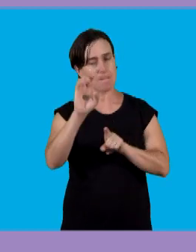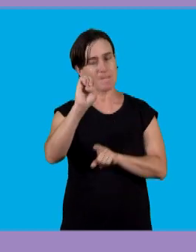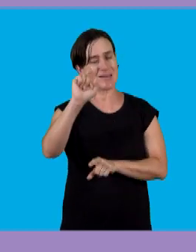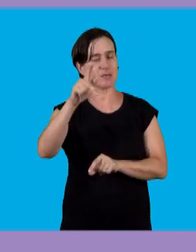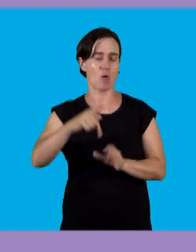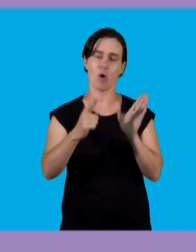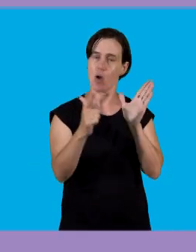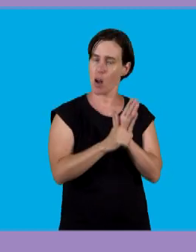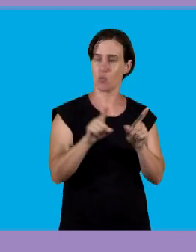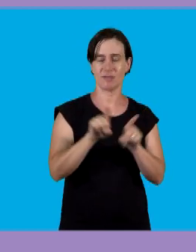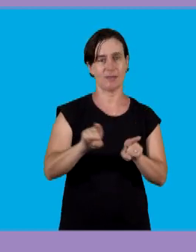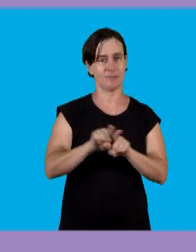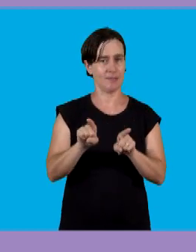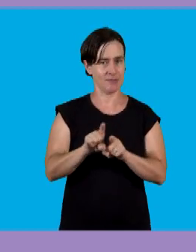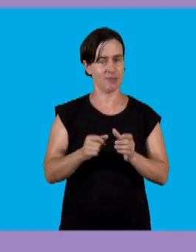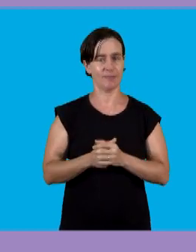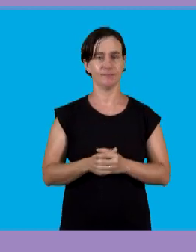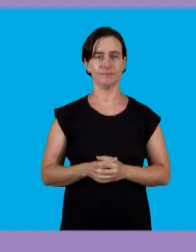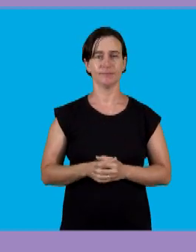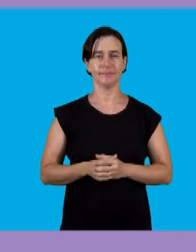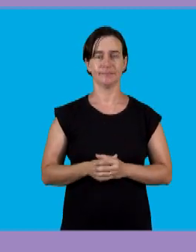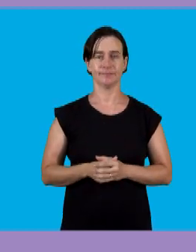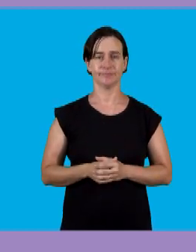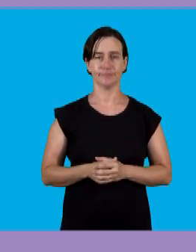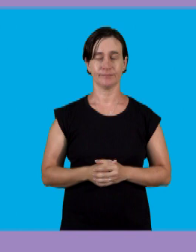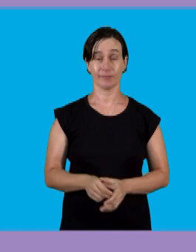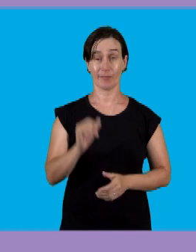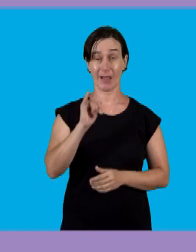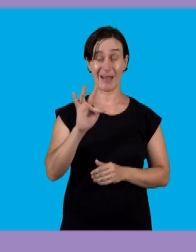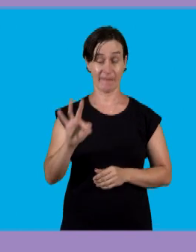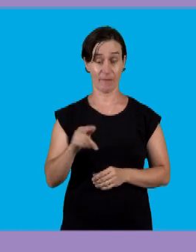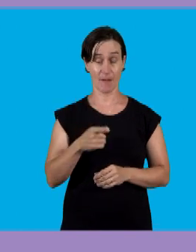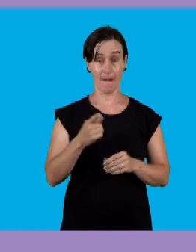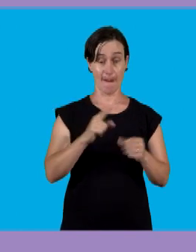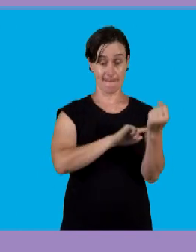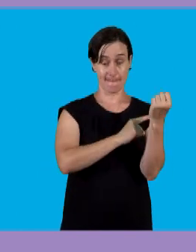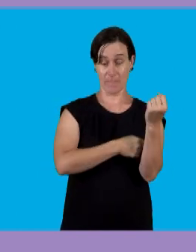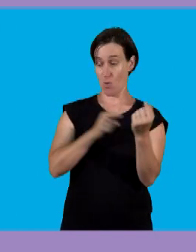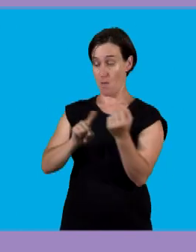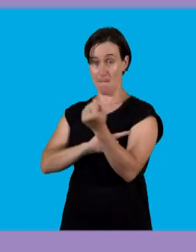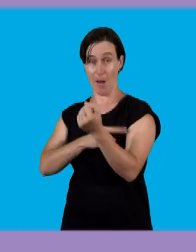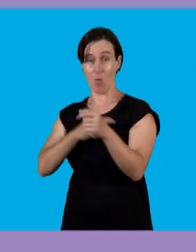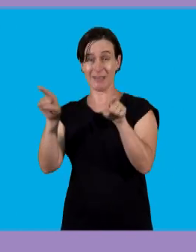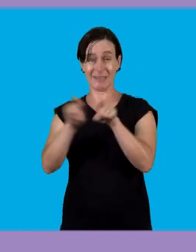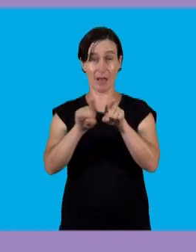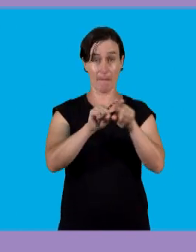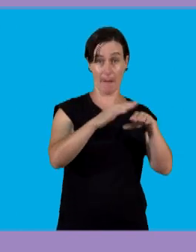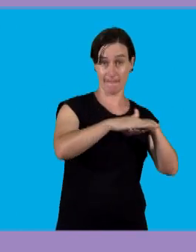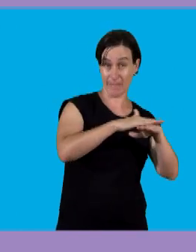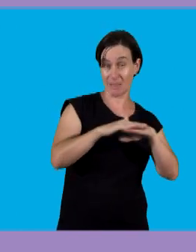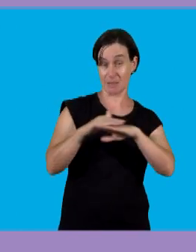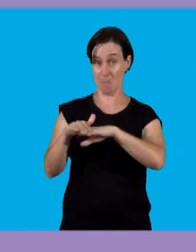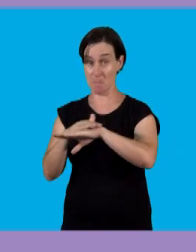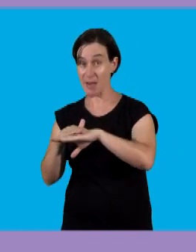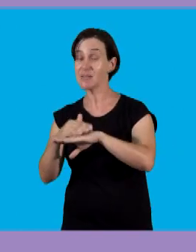we are dividing. Remember, when we are dividing powers of the same base, if the base is the same, we